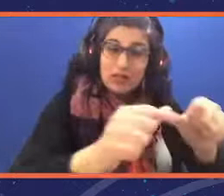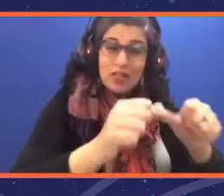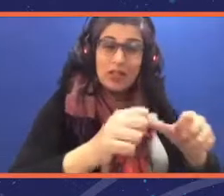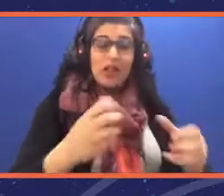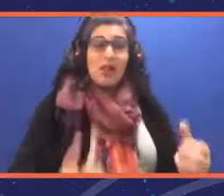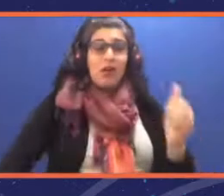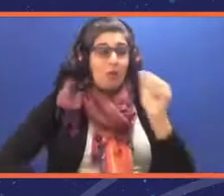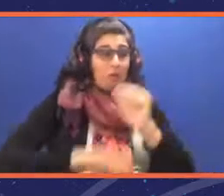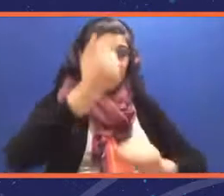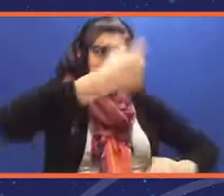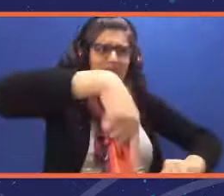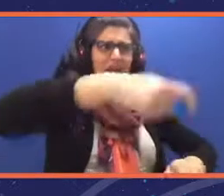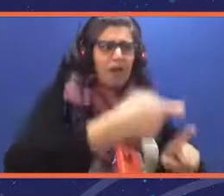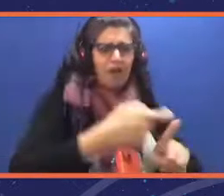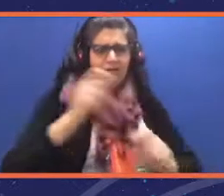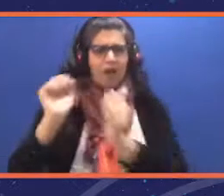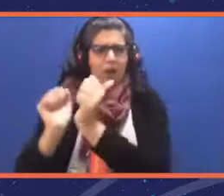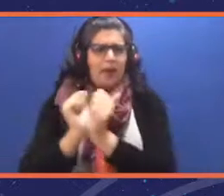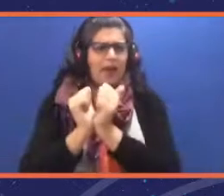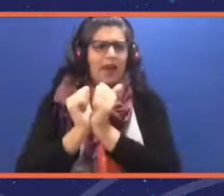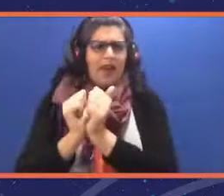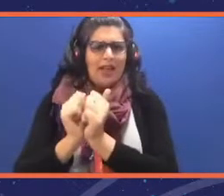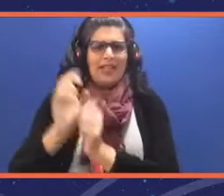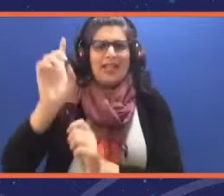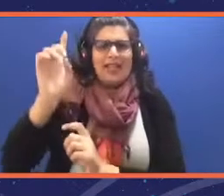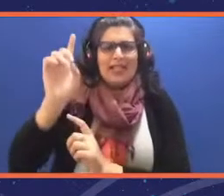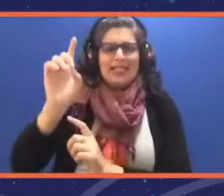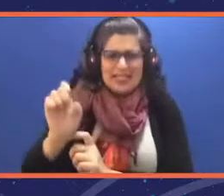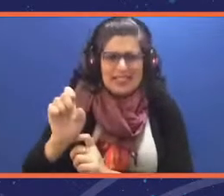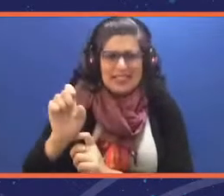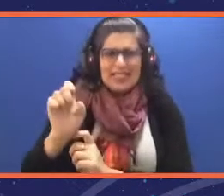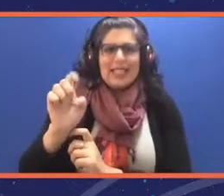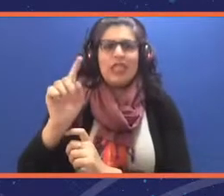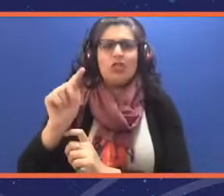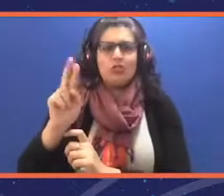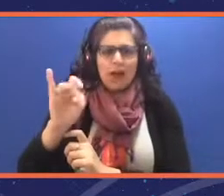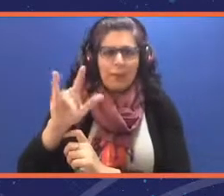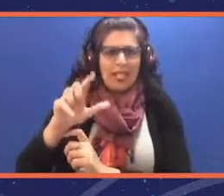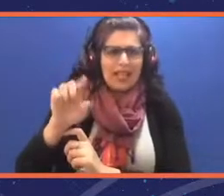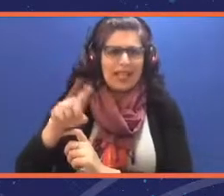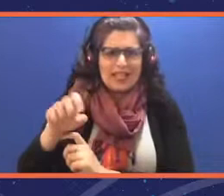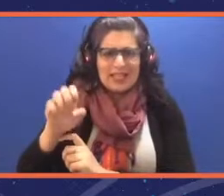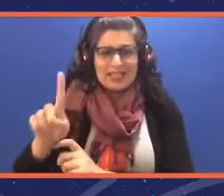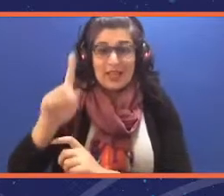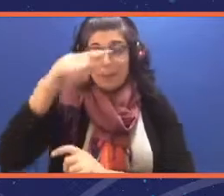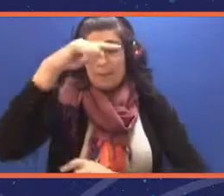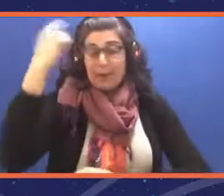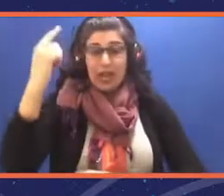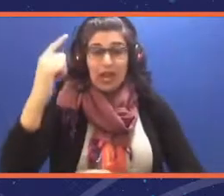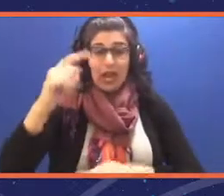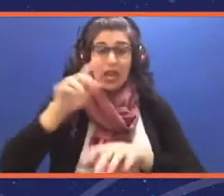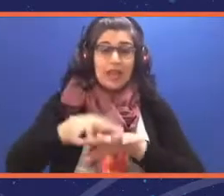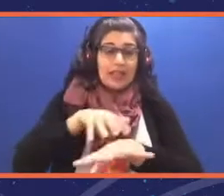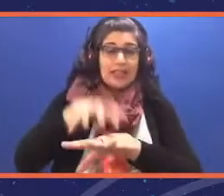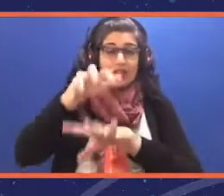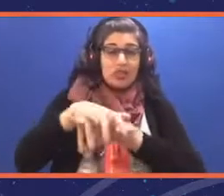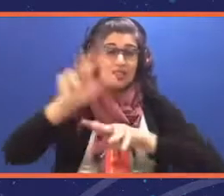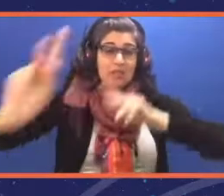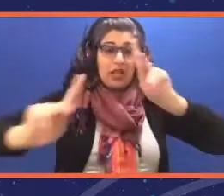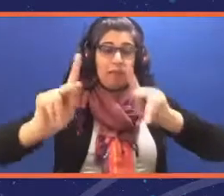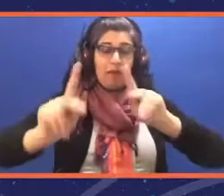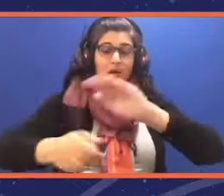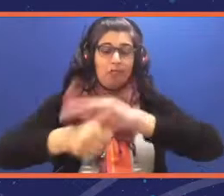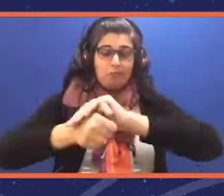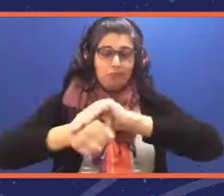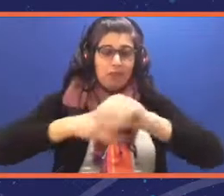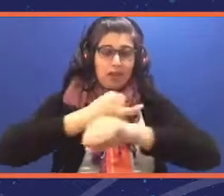descendants of enslaved and detribalized Black and Indigenous people across Turtle Island, and also include people